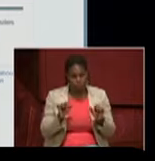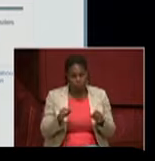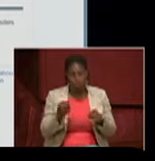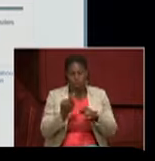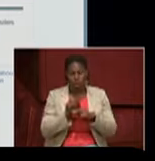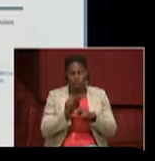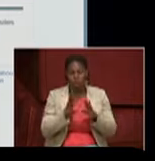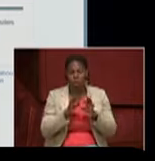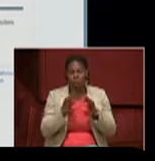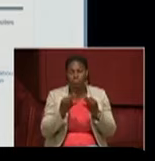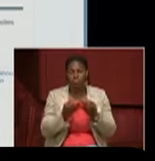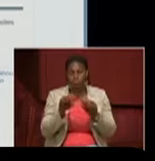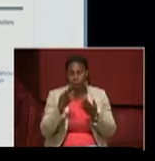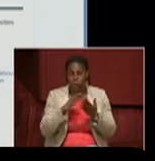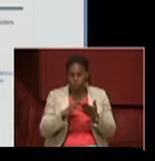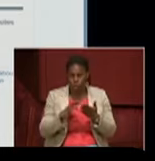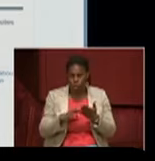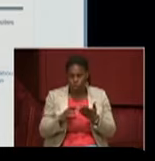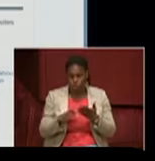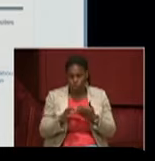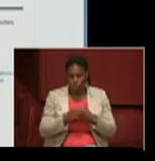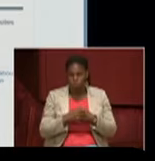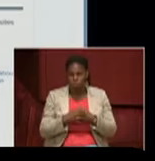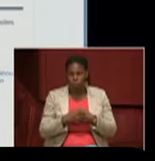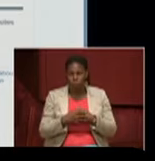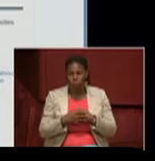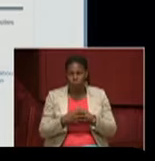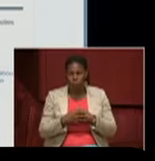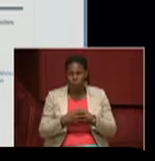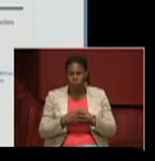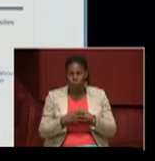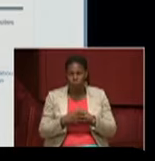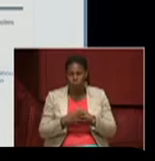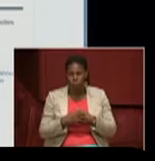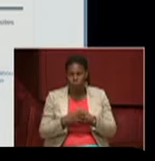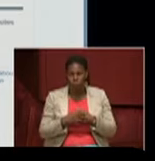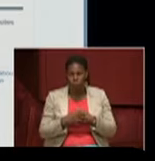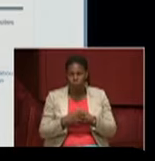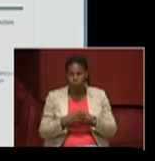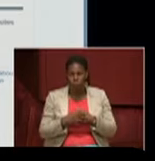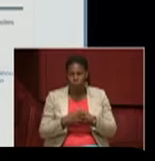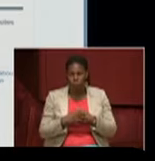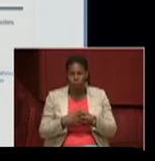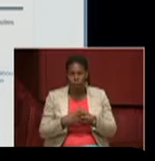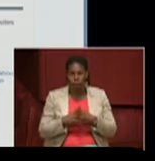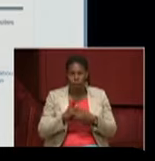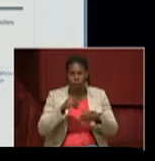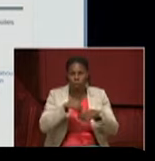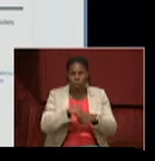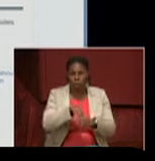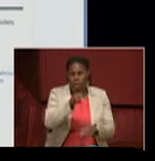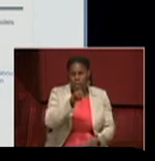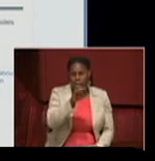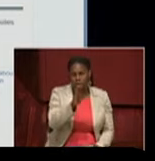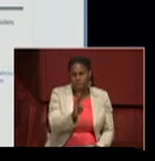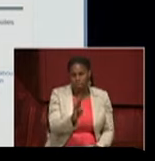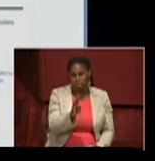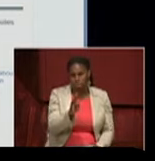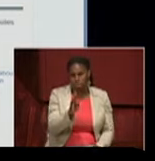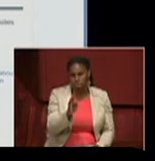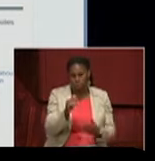Search and Castle Garden and Ellis Island in addition to those. Subscription databases that we have at NARA facilities are further